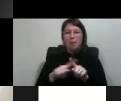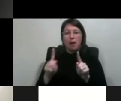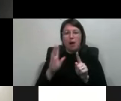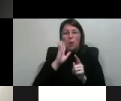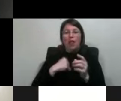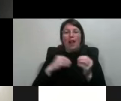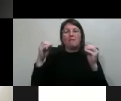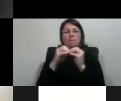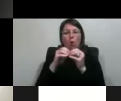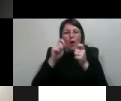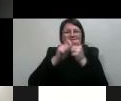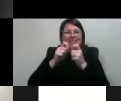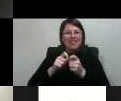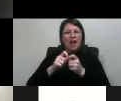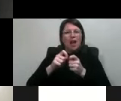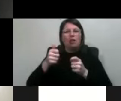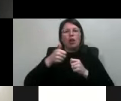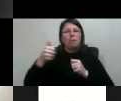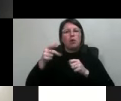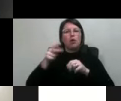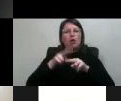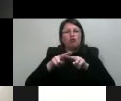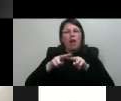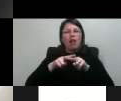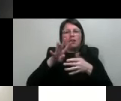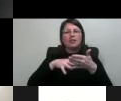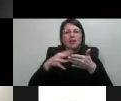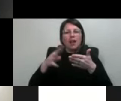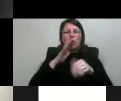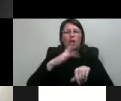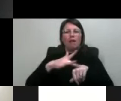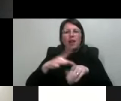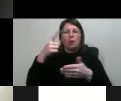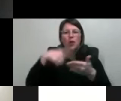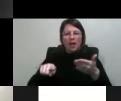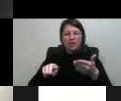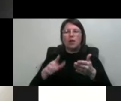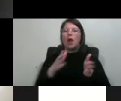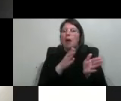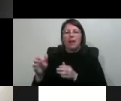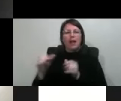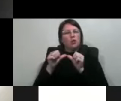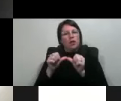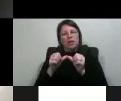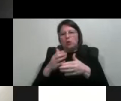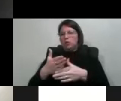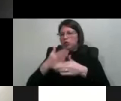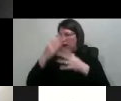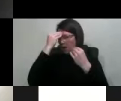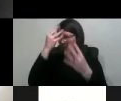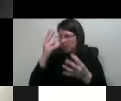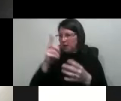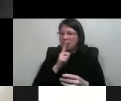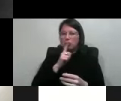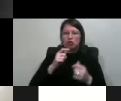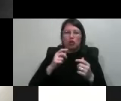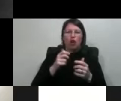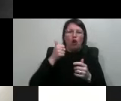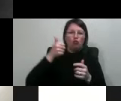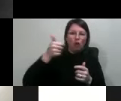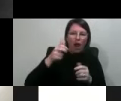detailed commuter rail schedules next week. We plan to continue to share this information to ensure that our riders and customers are